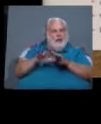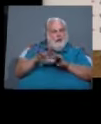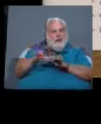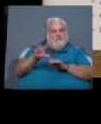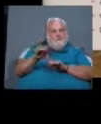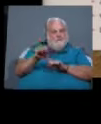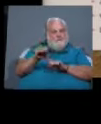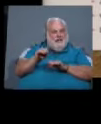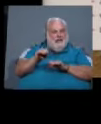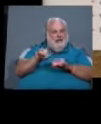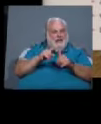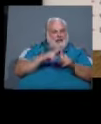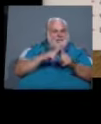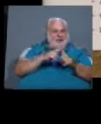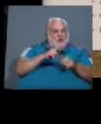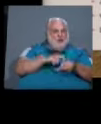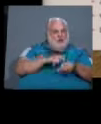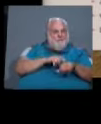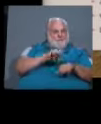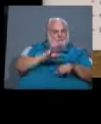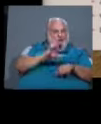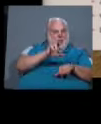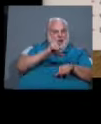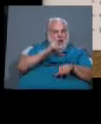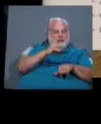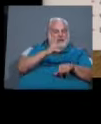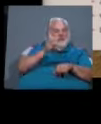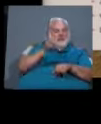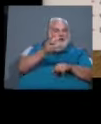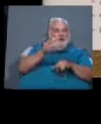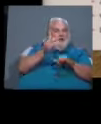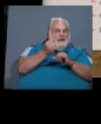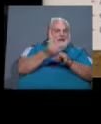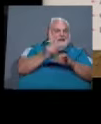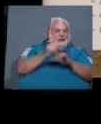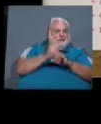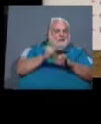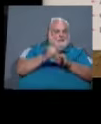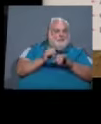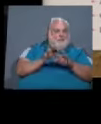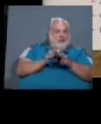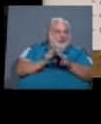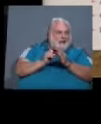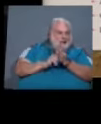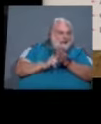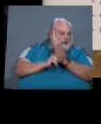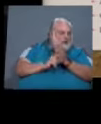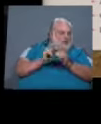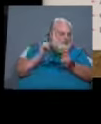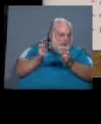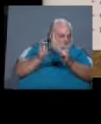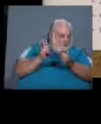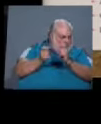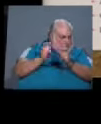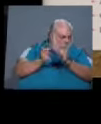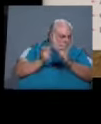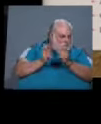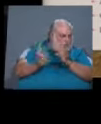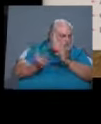March. We had several individual meetings. In those meetings, we made adjustments to our plan